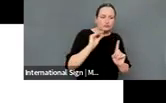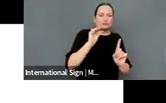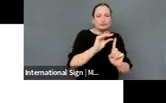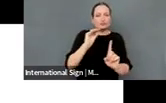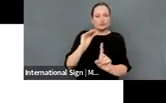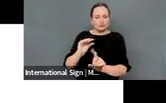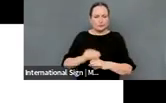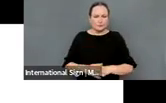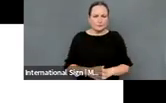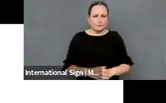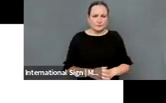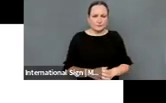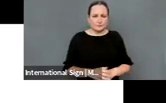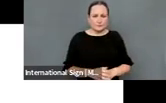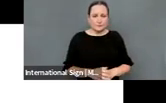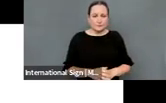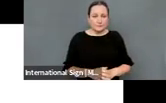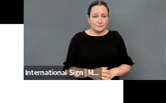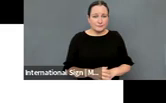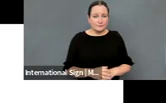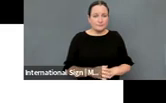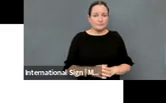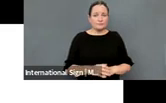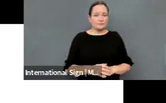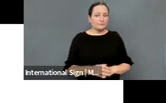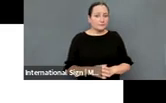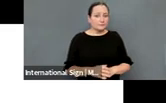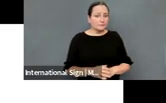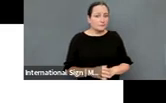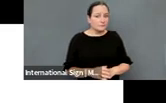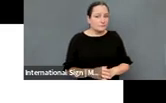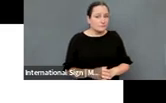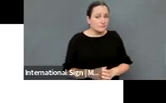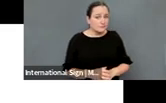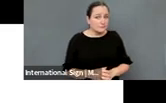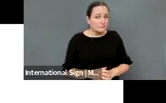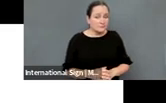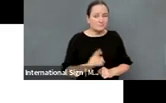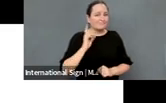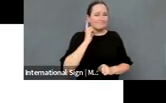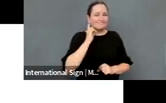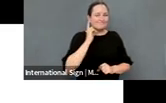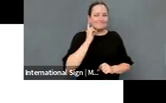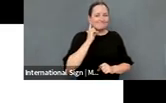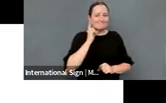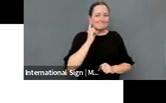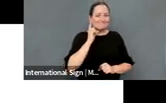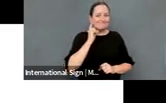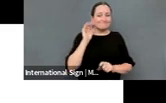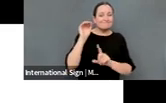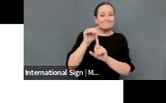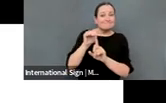women aged 65 plus receive social insurance pension. Miss Phuong, can you hear